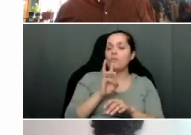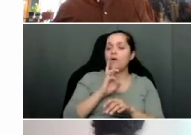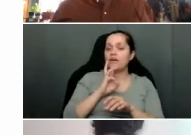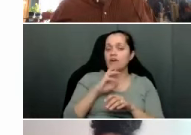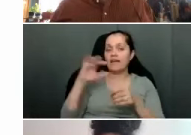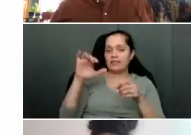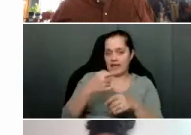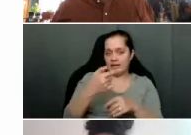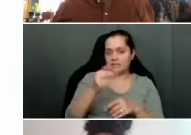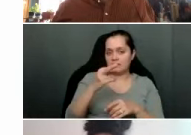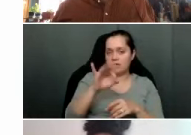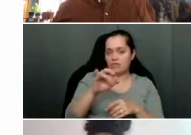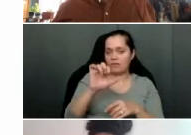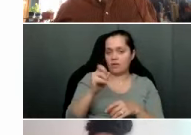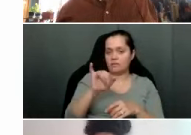of Carpentaria.